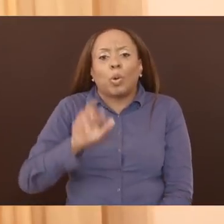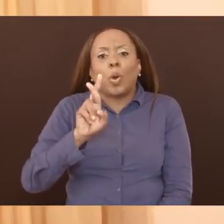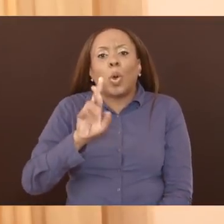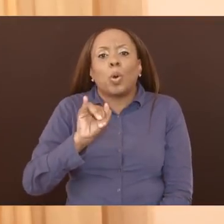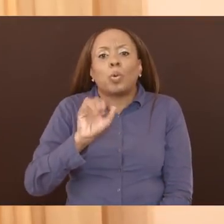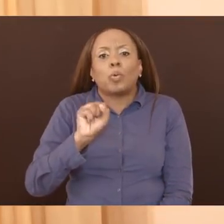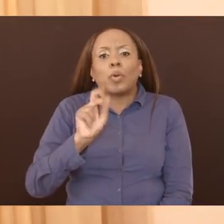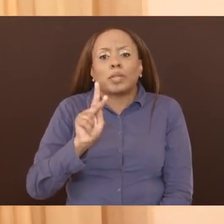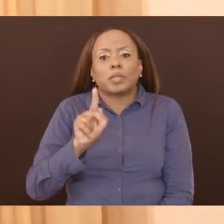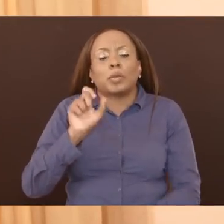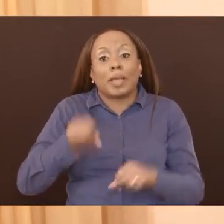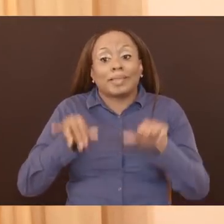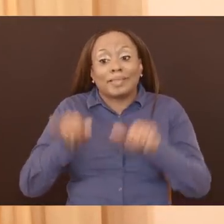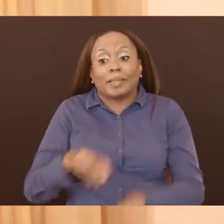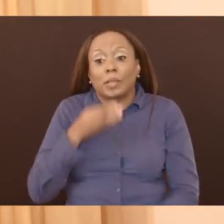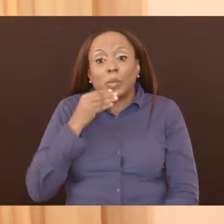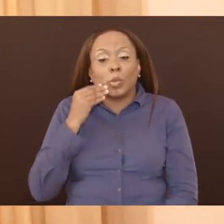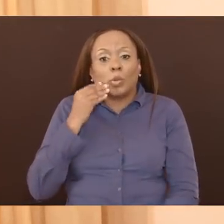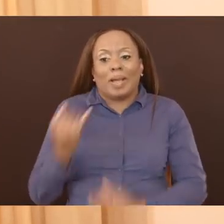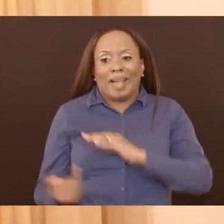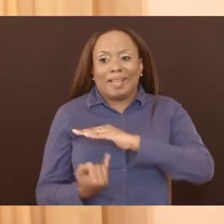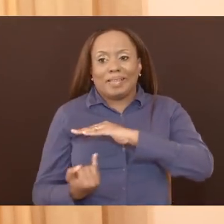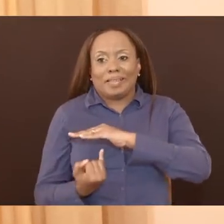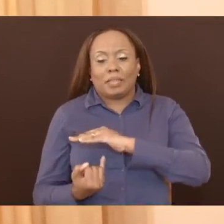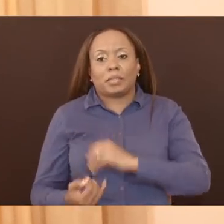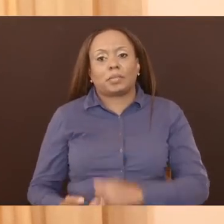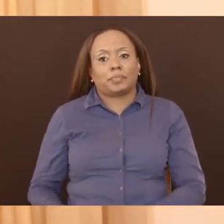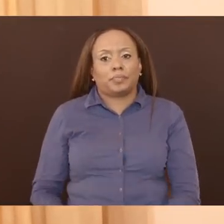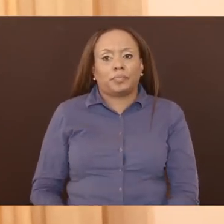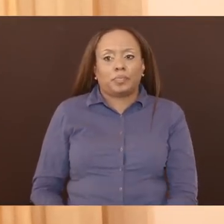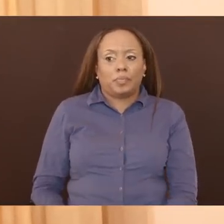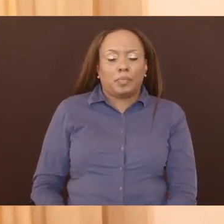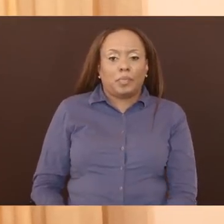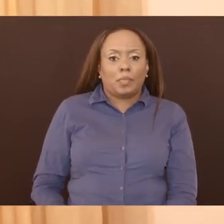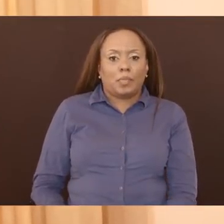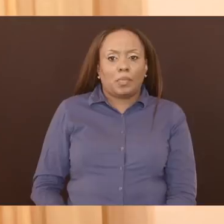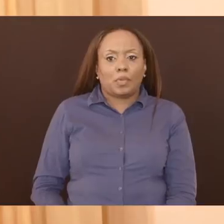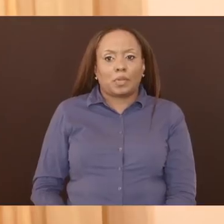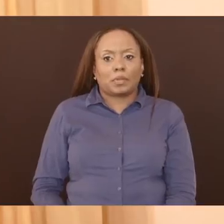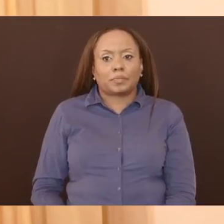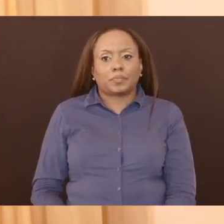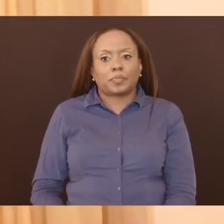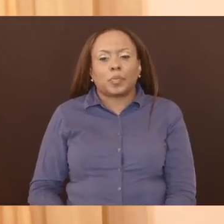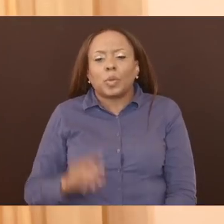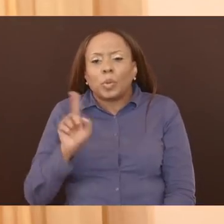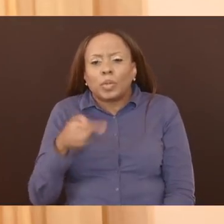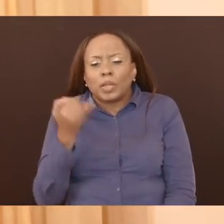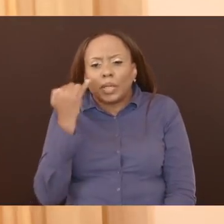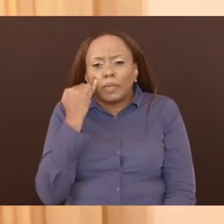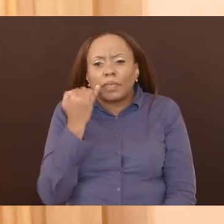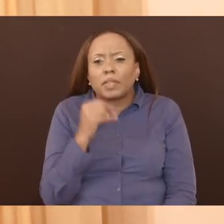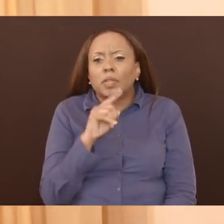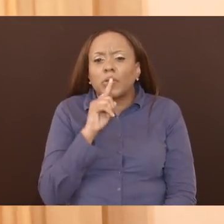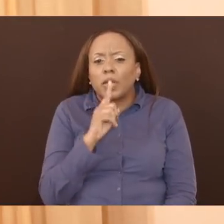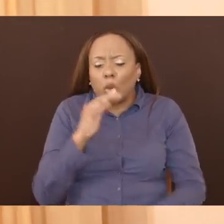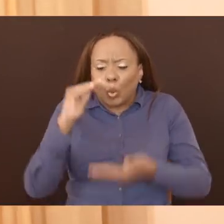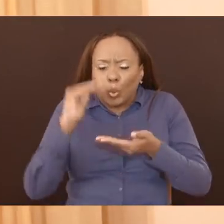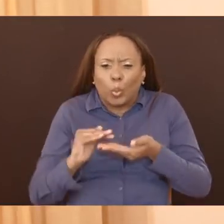who predominantly are minimal risk to themselves and minimal risk to the country. And